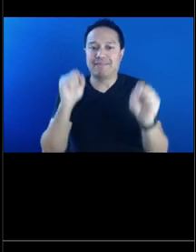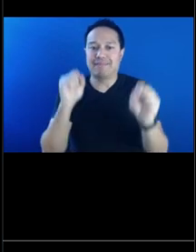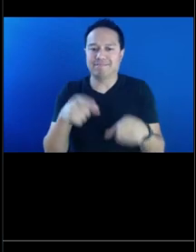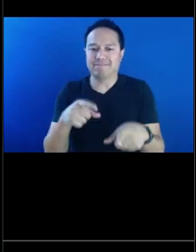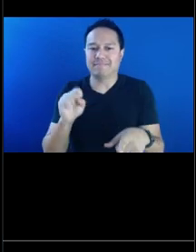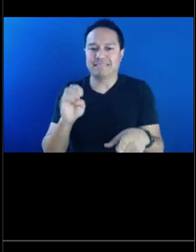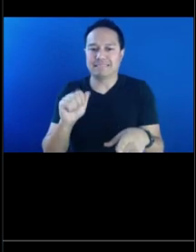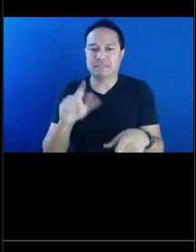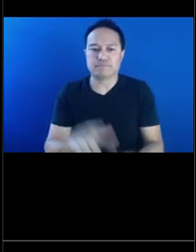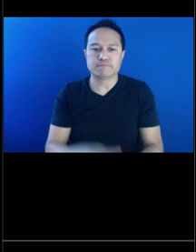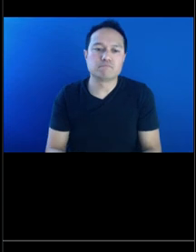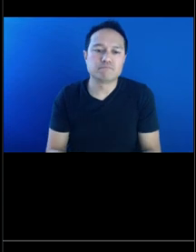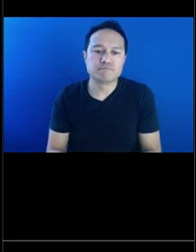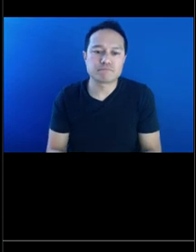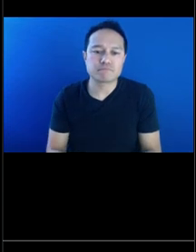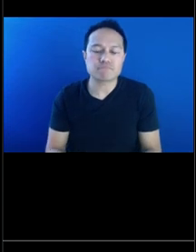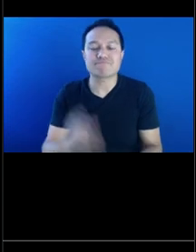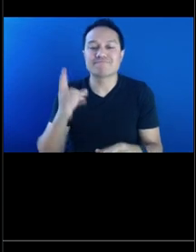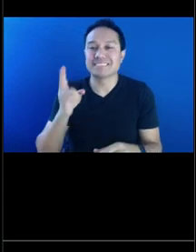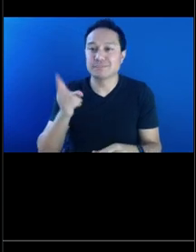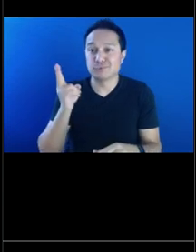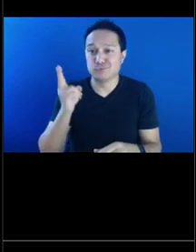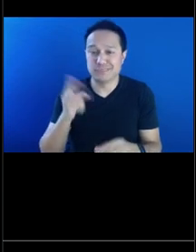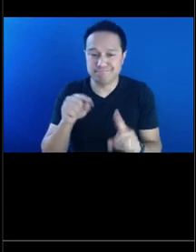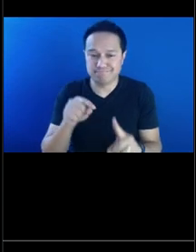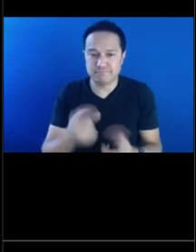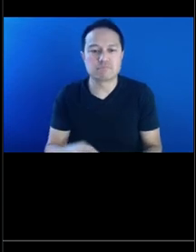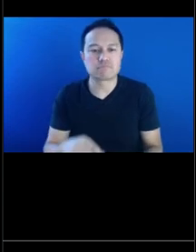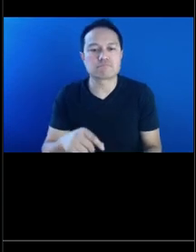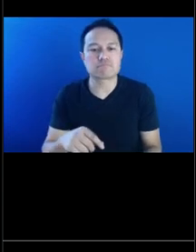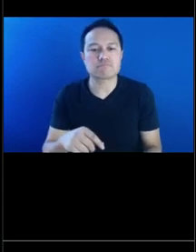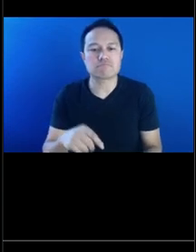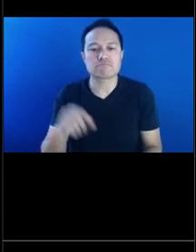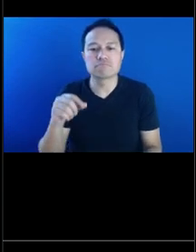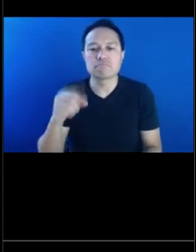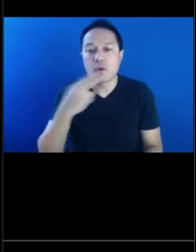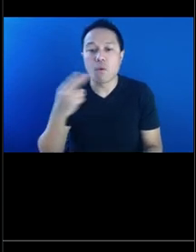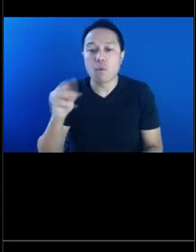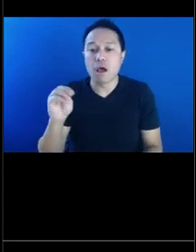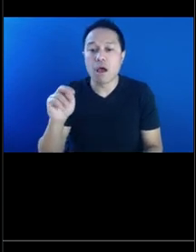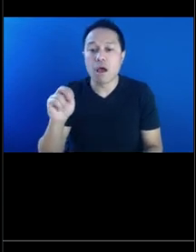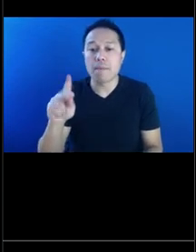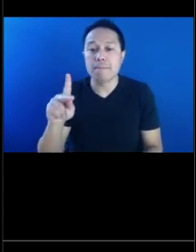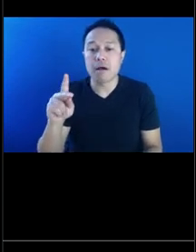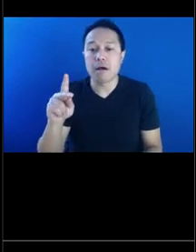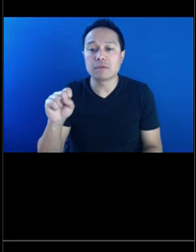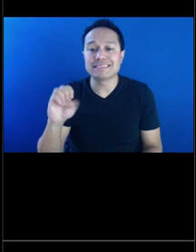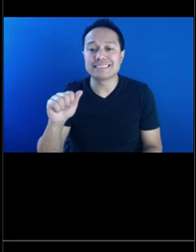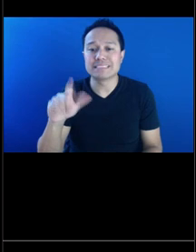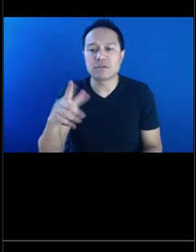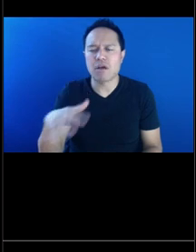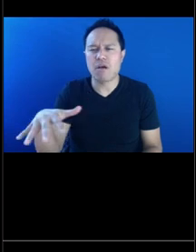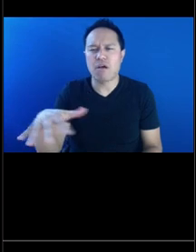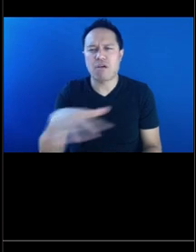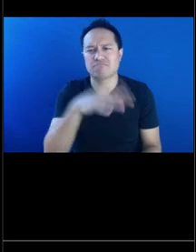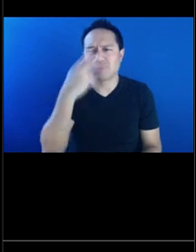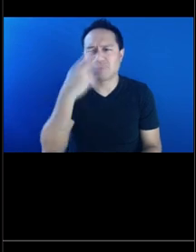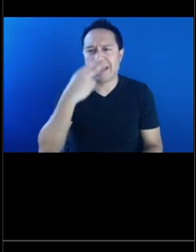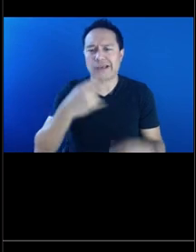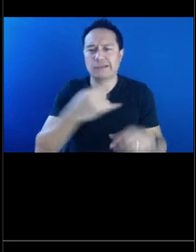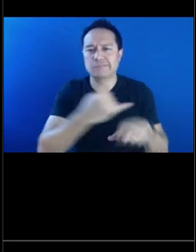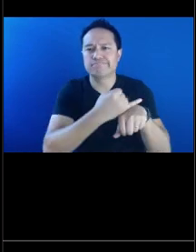out with a little bit of history, so Hawaiian monk seals ranged throughout the Hawaiian archipelago. So the archipelago